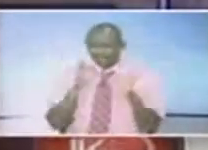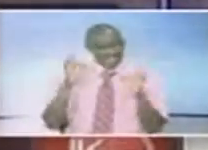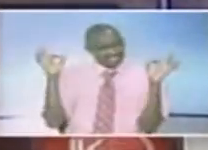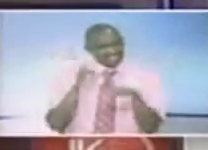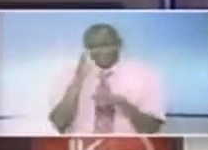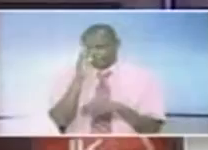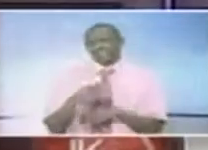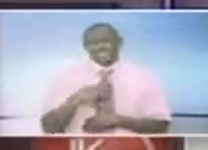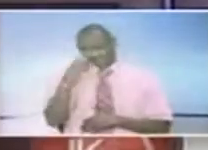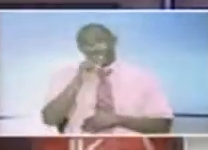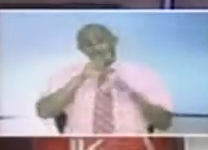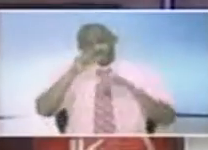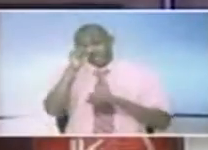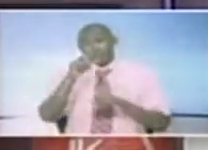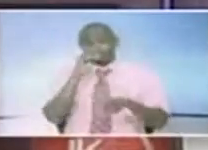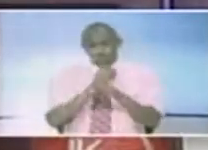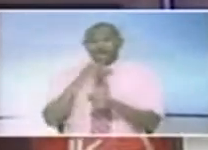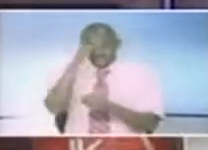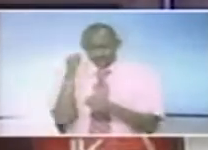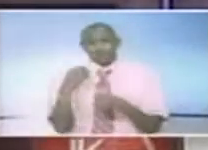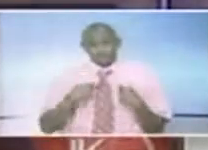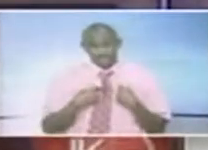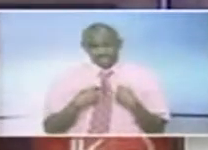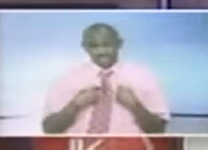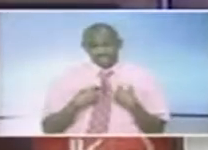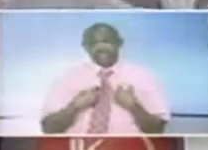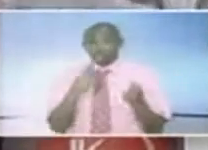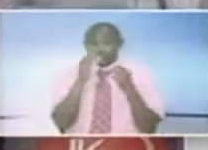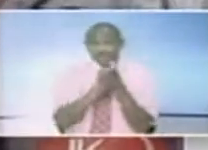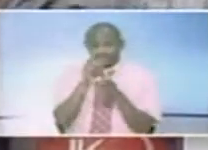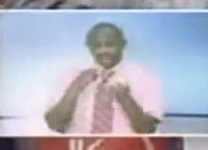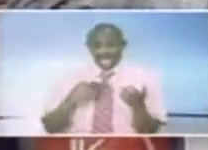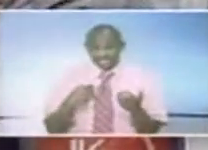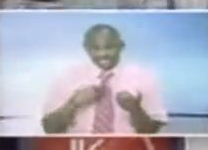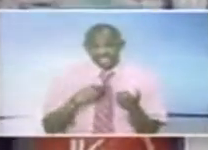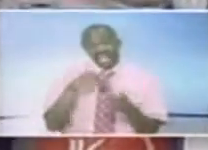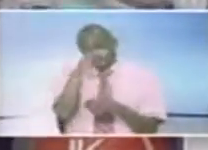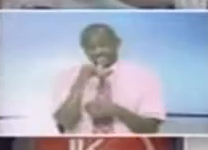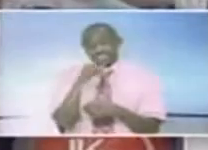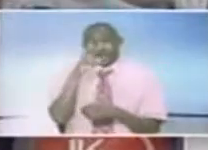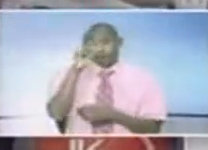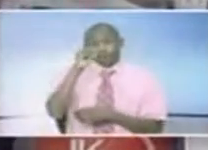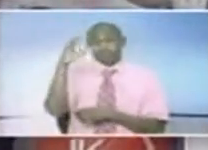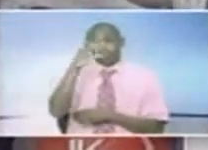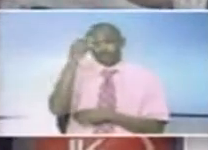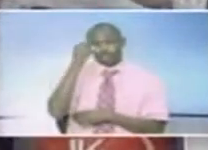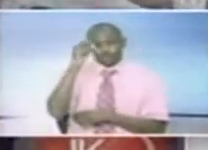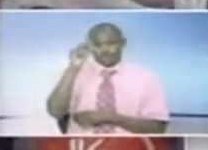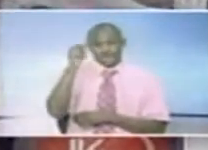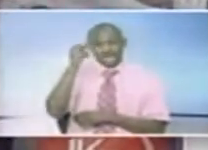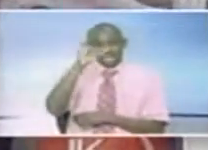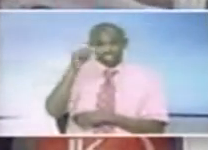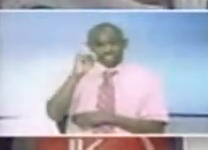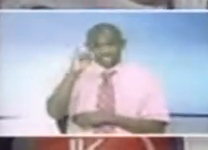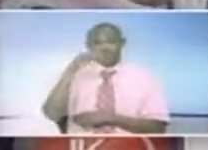you have. I will look for him to do my portrait. By the way, get in touch at Artist Mchoraji. Also, on